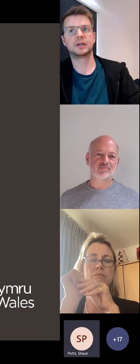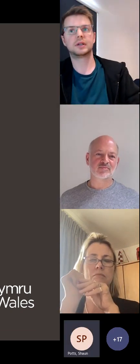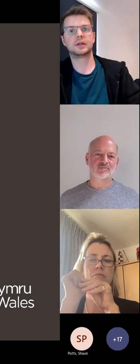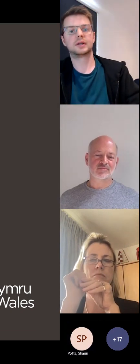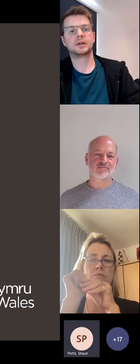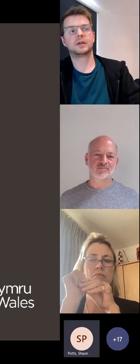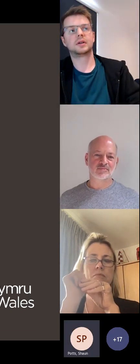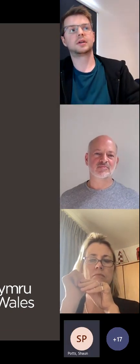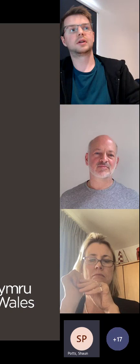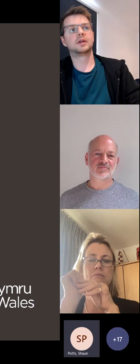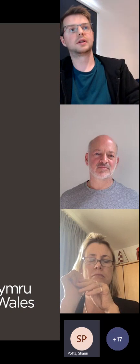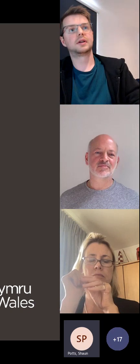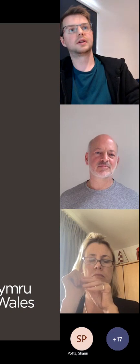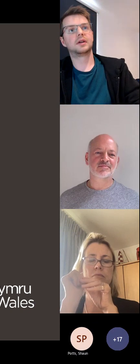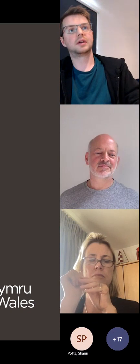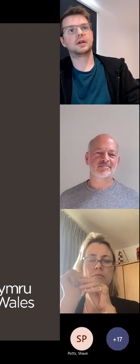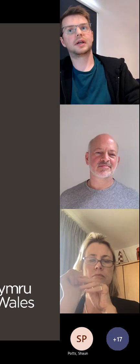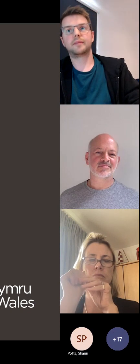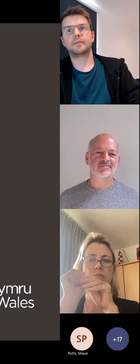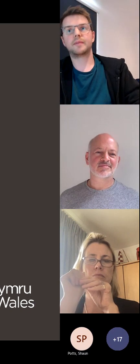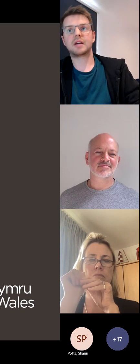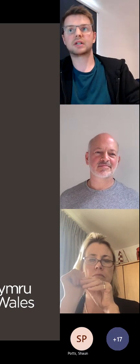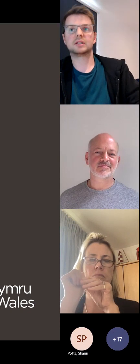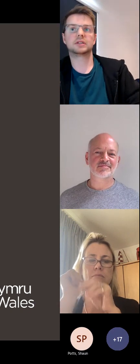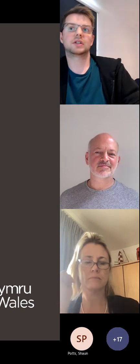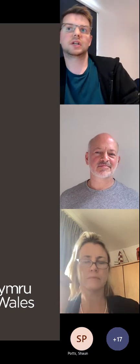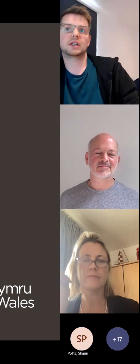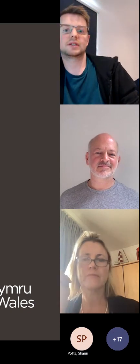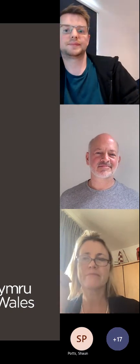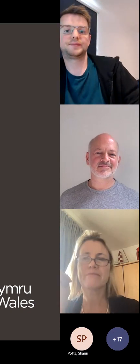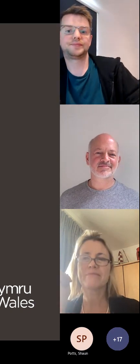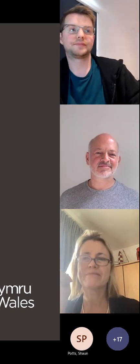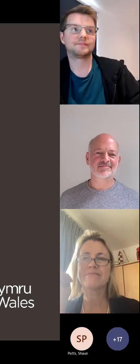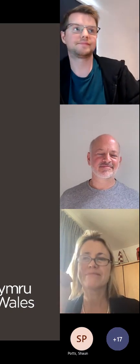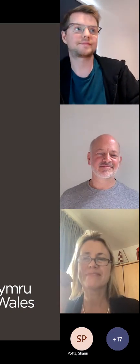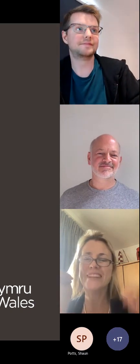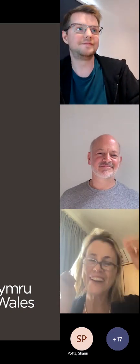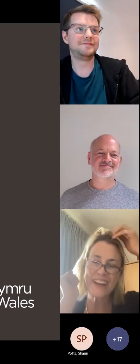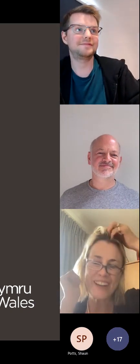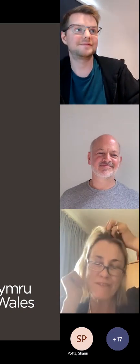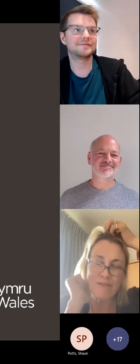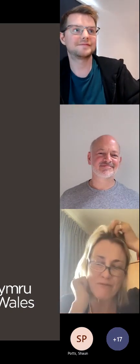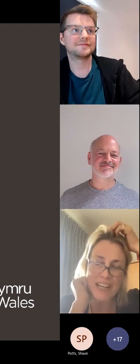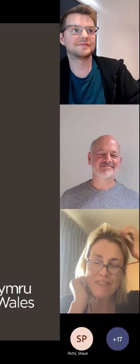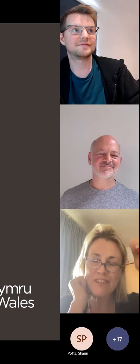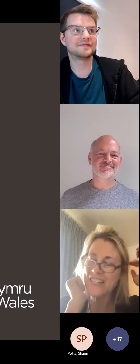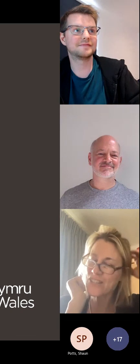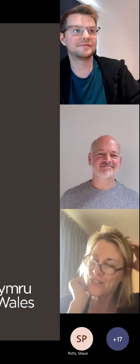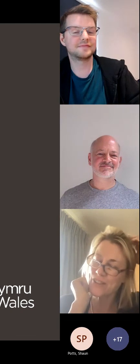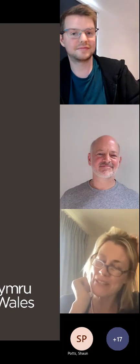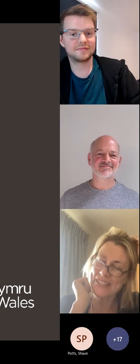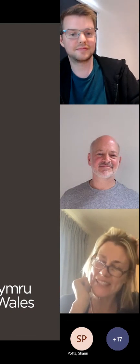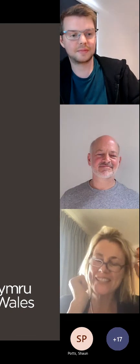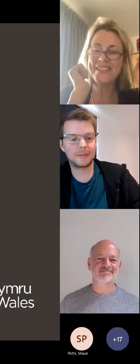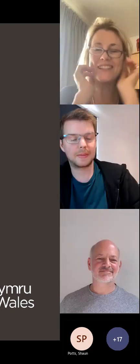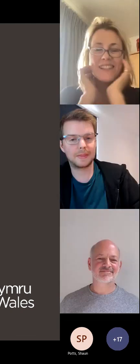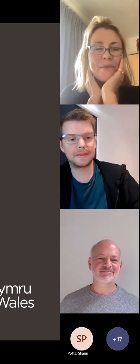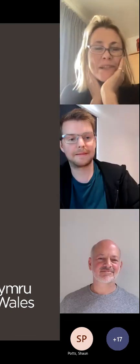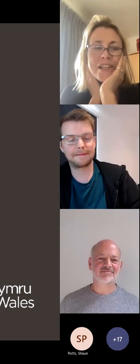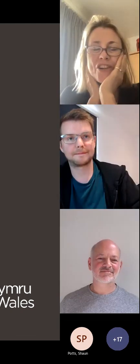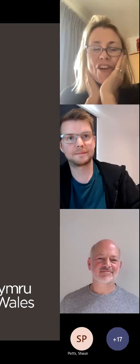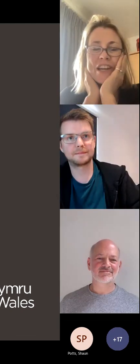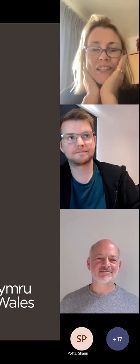Okay, thank you. Myra, I think you're next. Hi, I've really enjoyed the